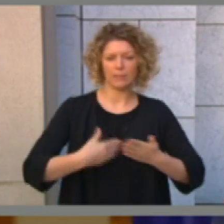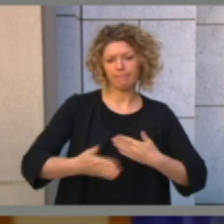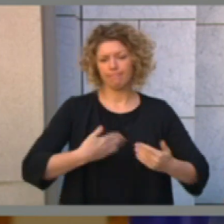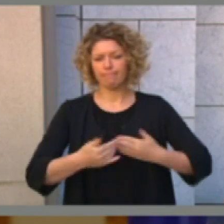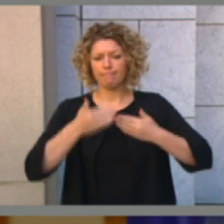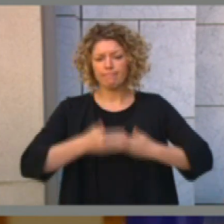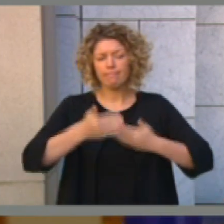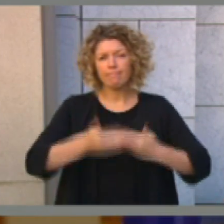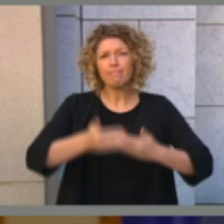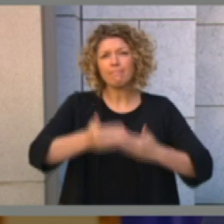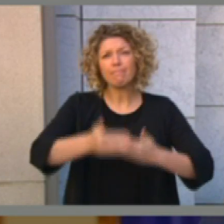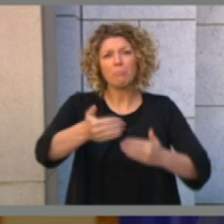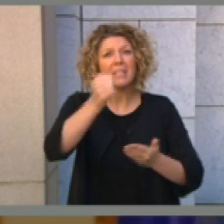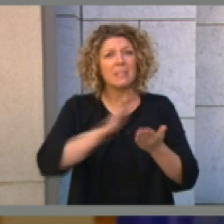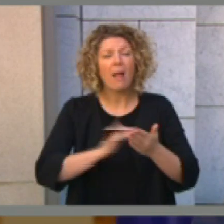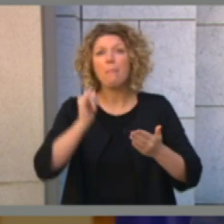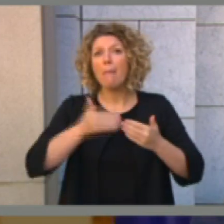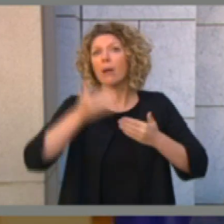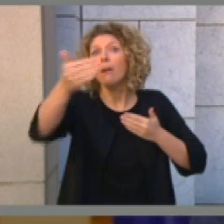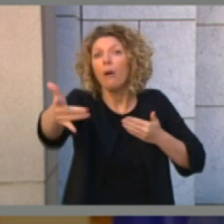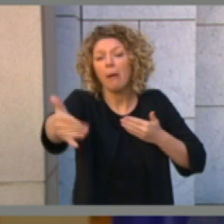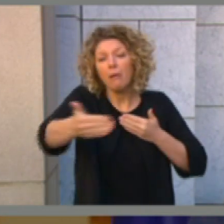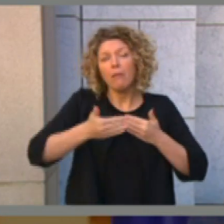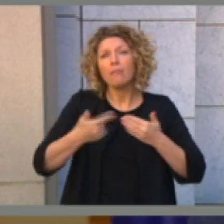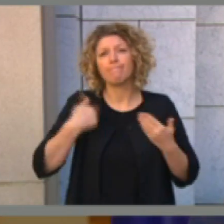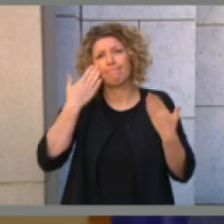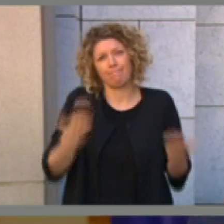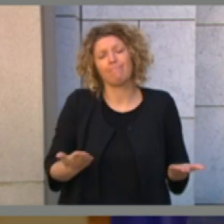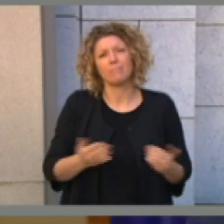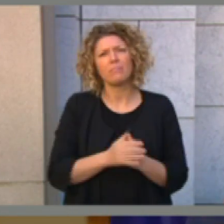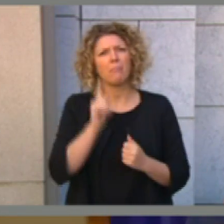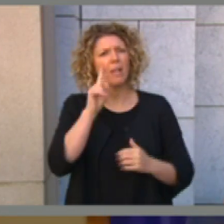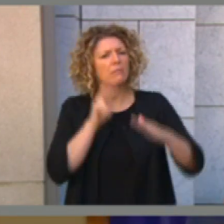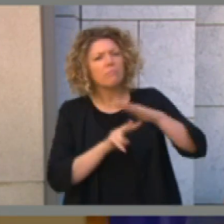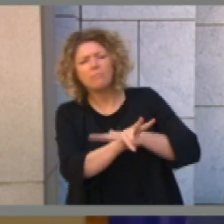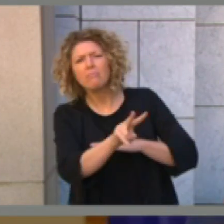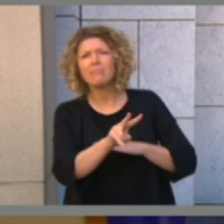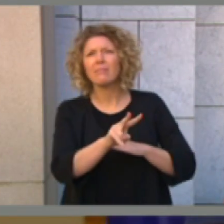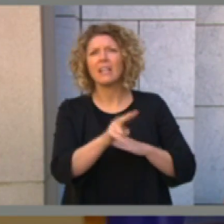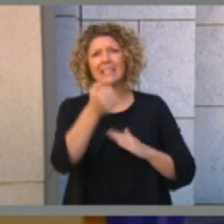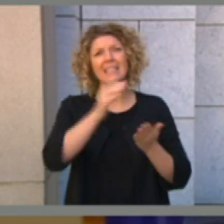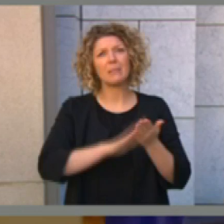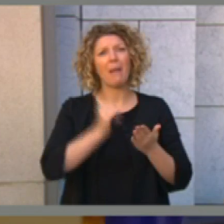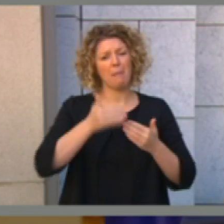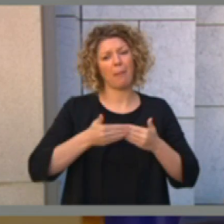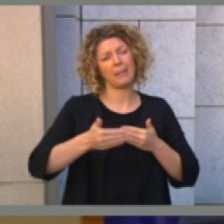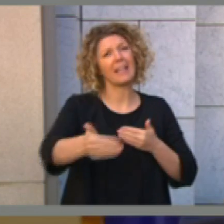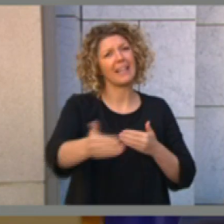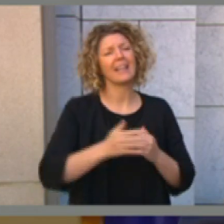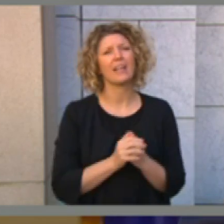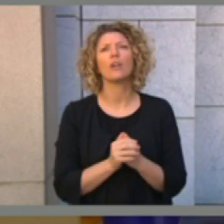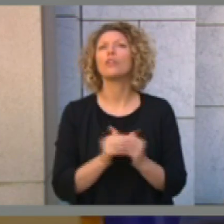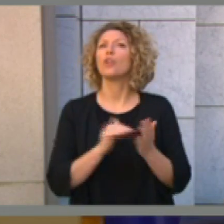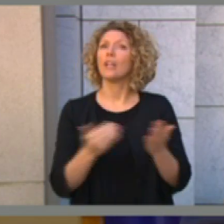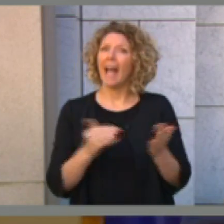that. It could be shorter. That's unlikely, given the way we're seeing events unfold. So what we're doing, you've got to be